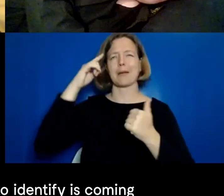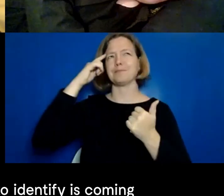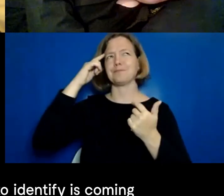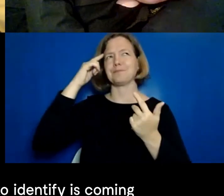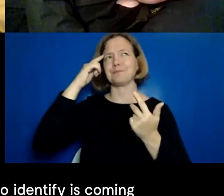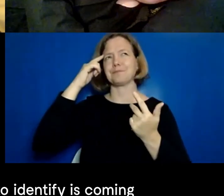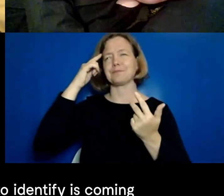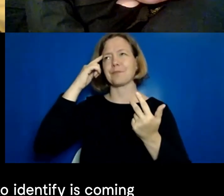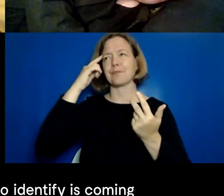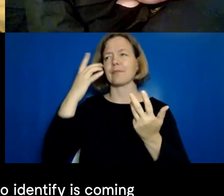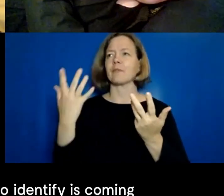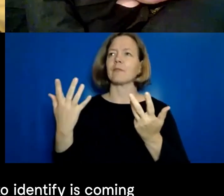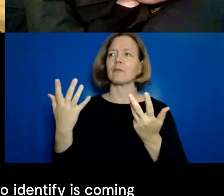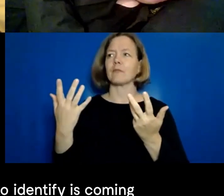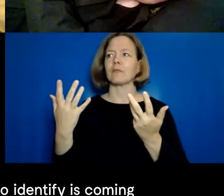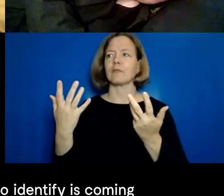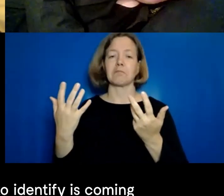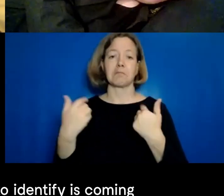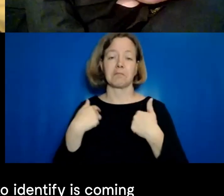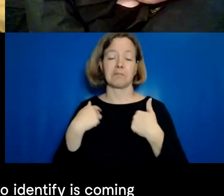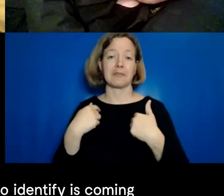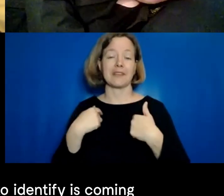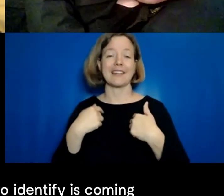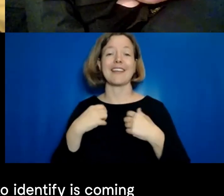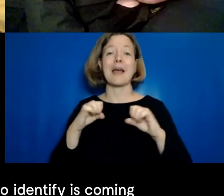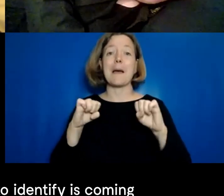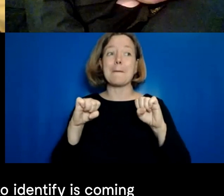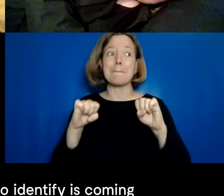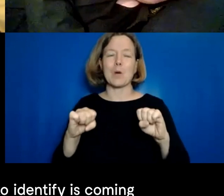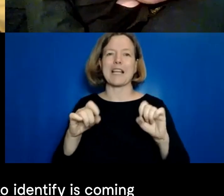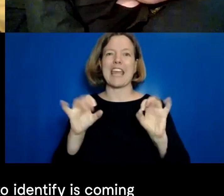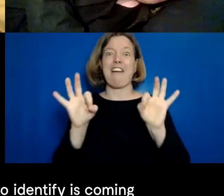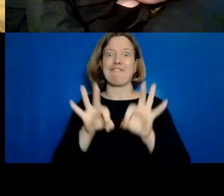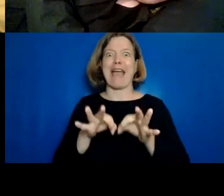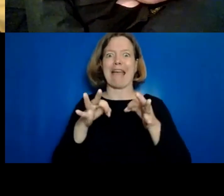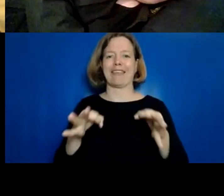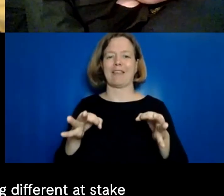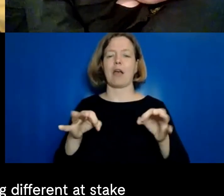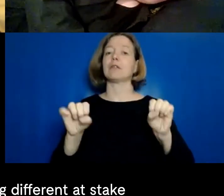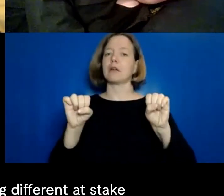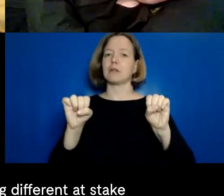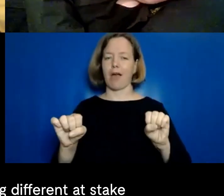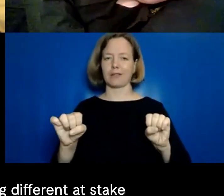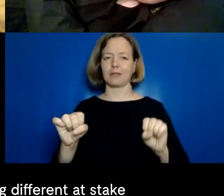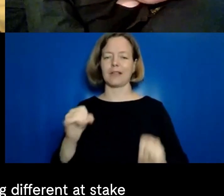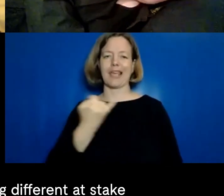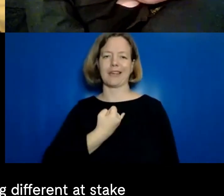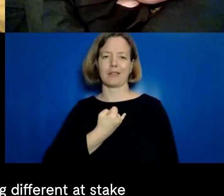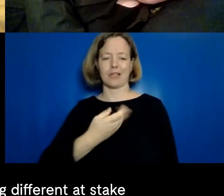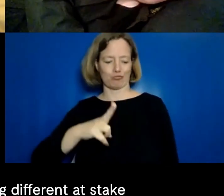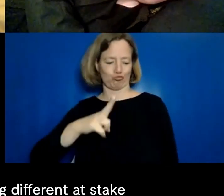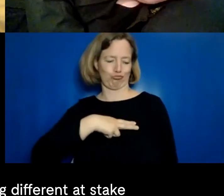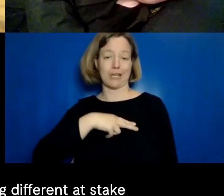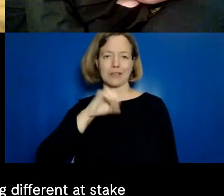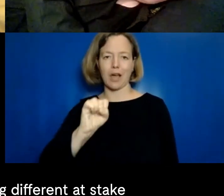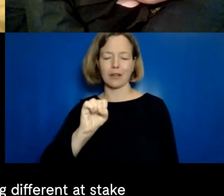ability to identify is coming from a place of privilege as well. There's something different at stake for